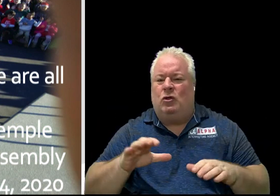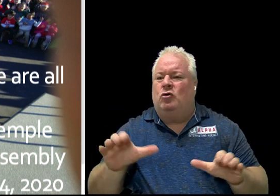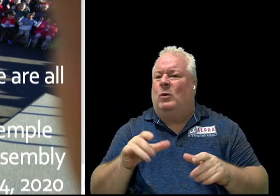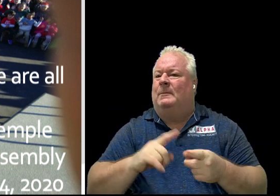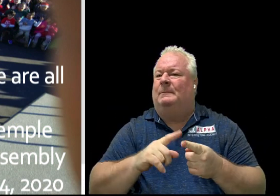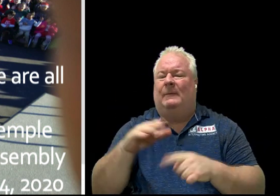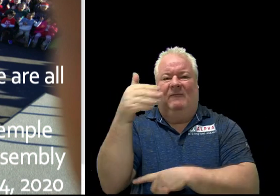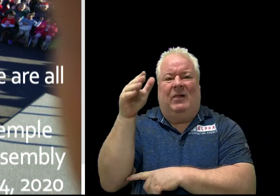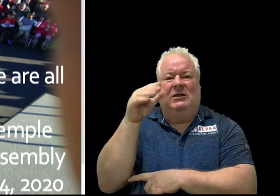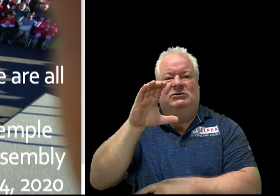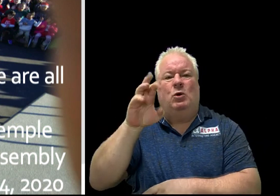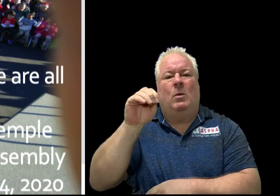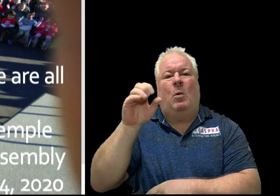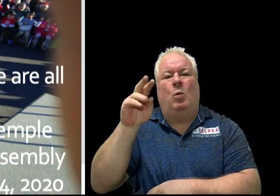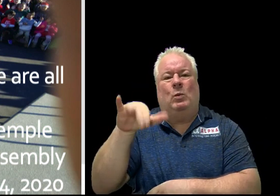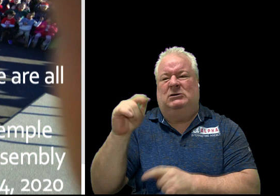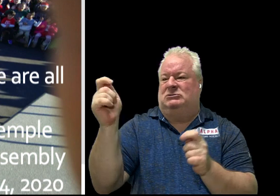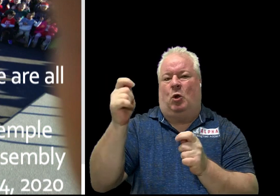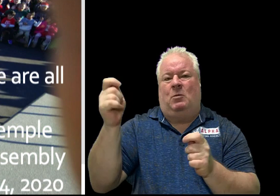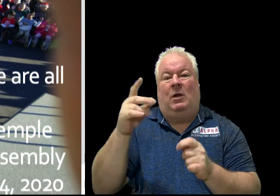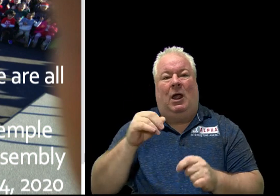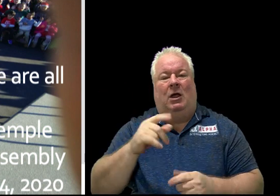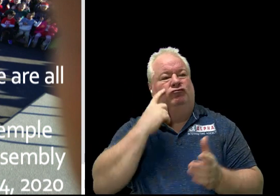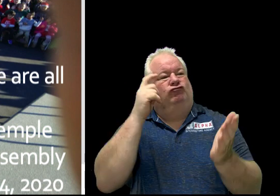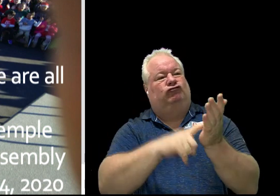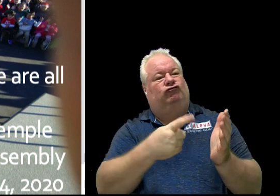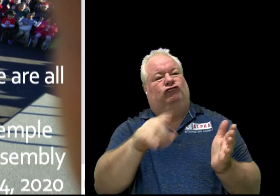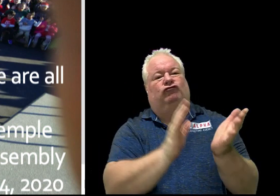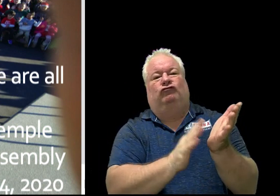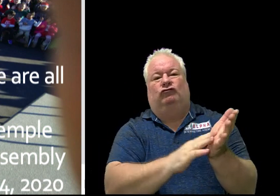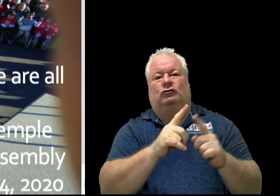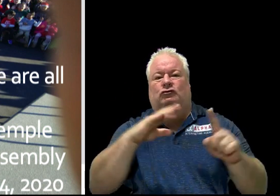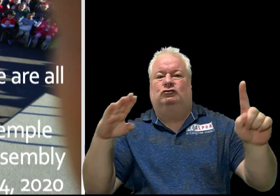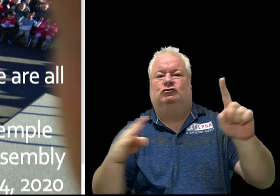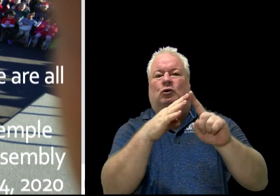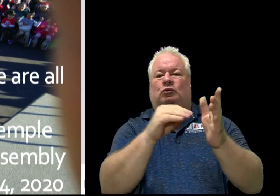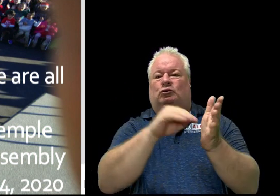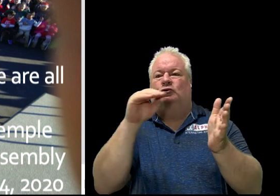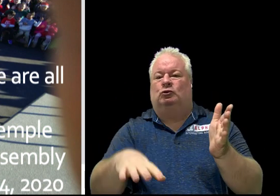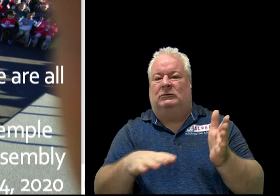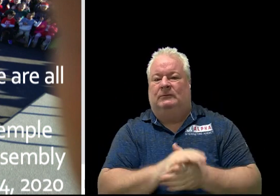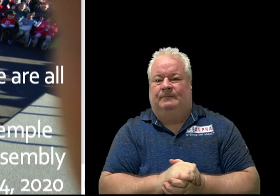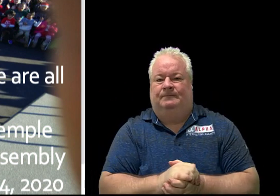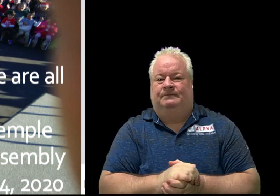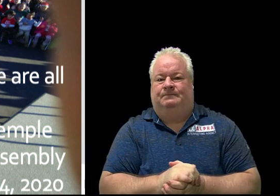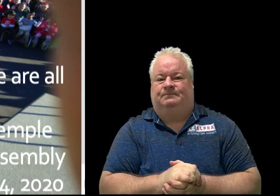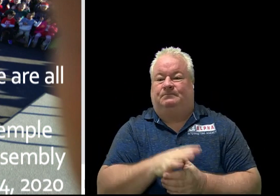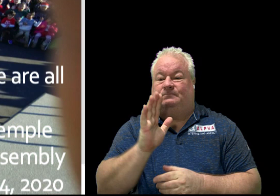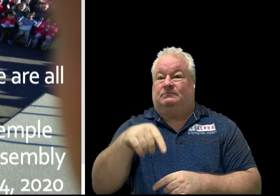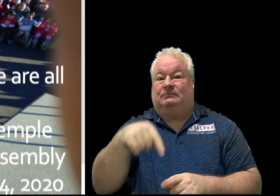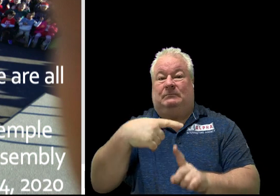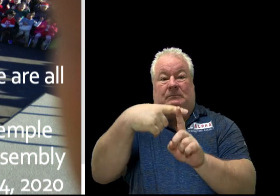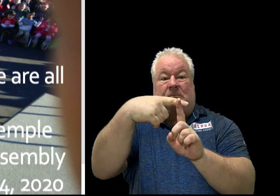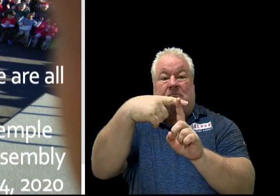flag ceremony and celebrating our soaring students virtually. This month, we